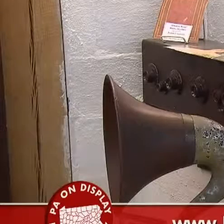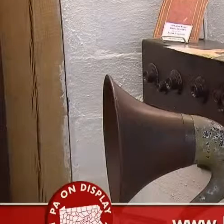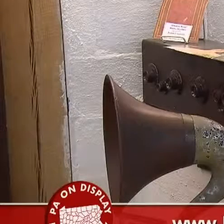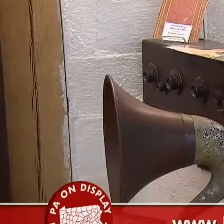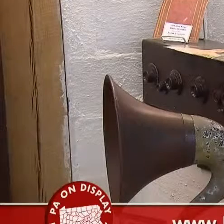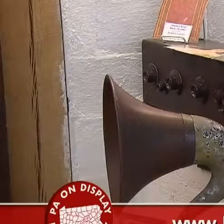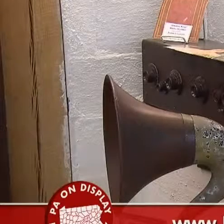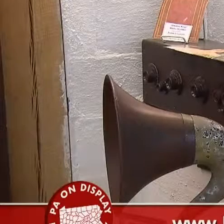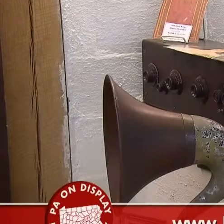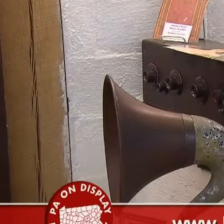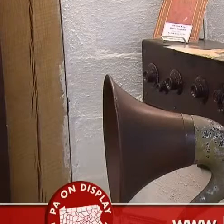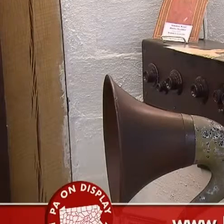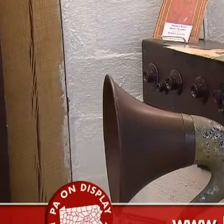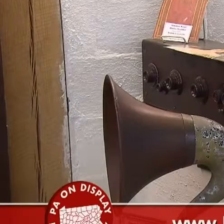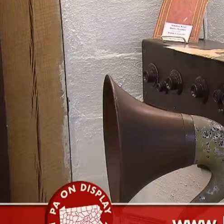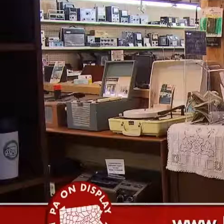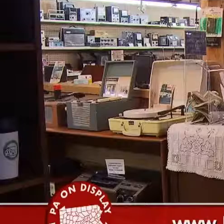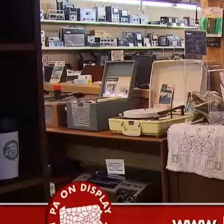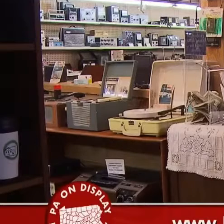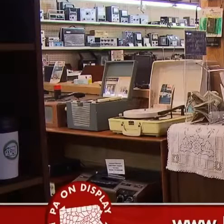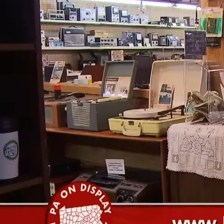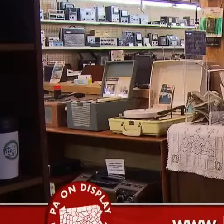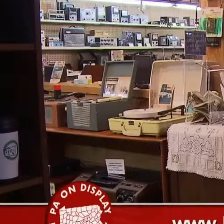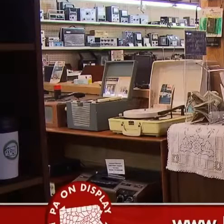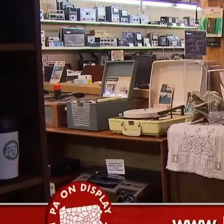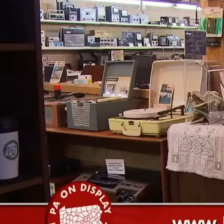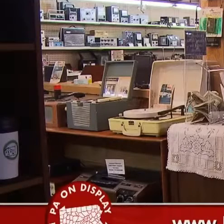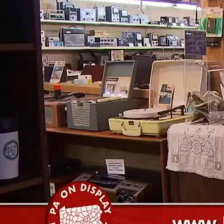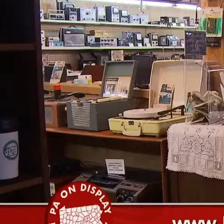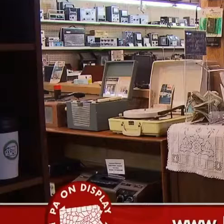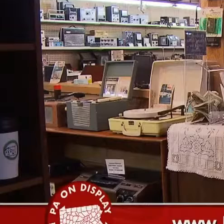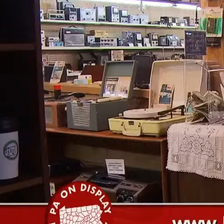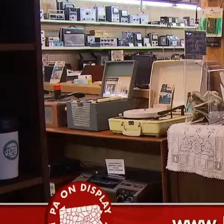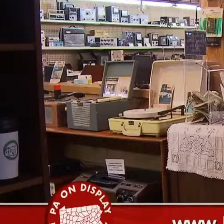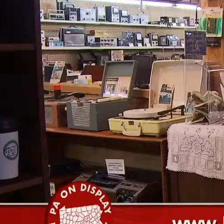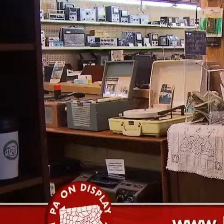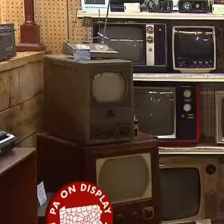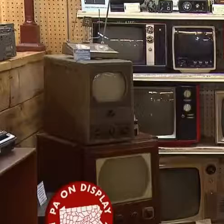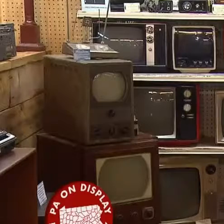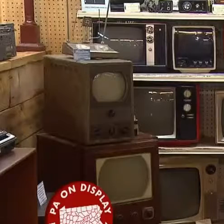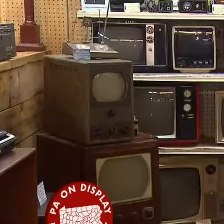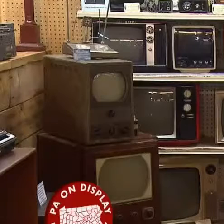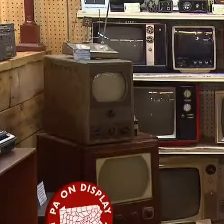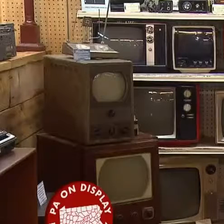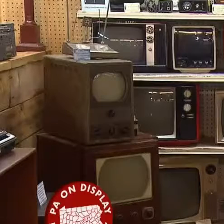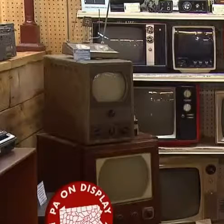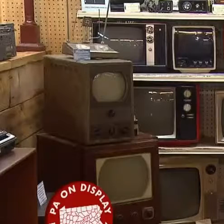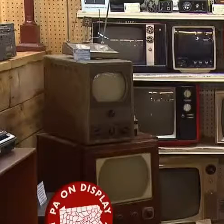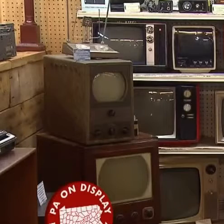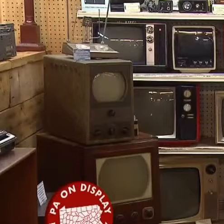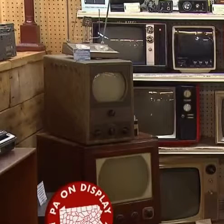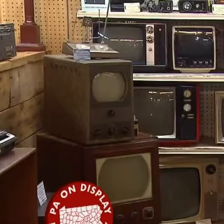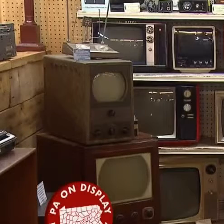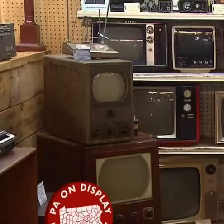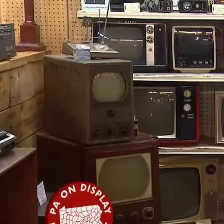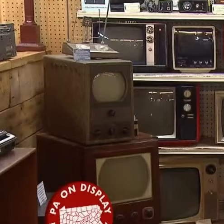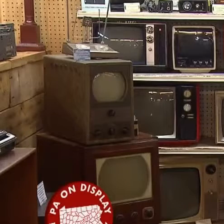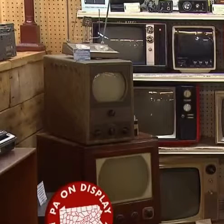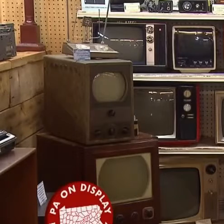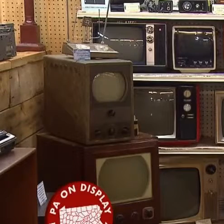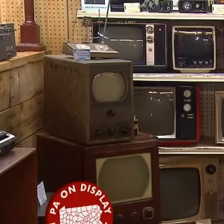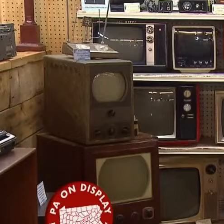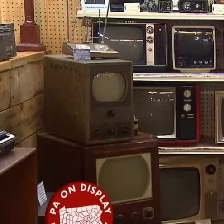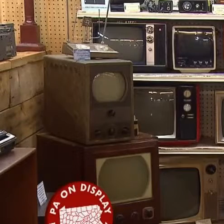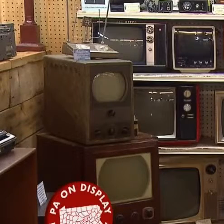along with our radio area, we also have a section for TV sets. This set is from the late 40s, early